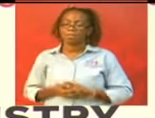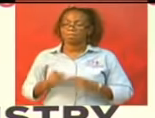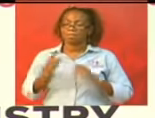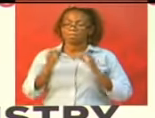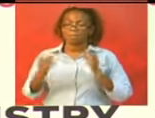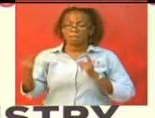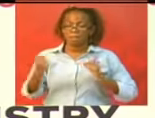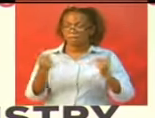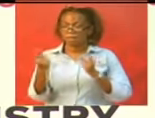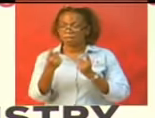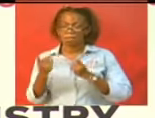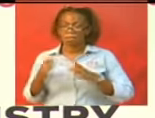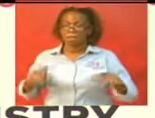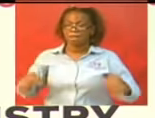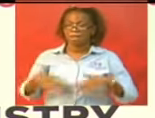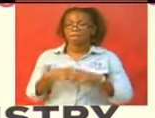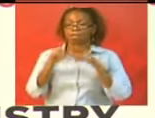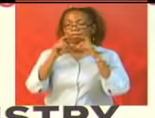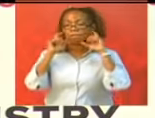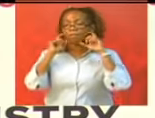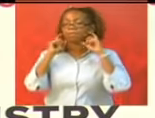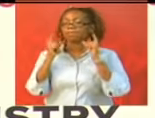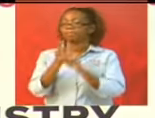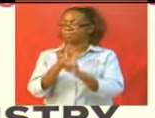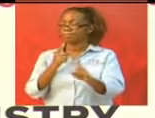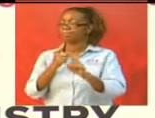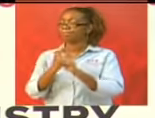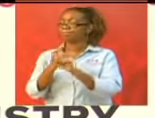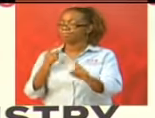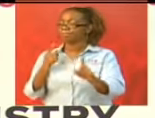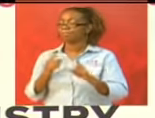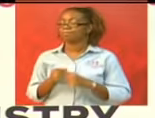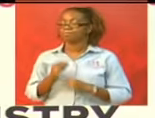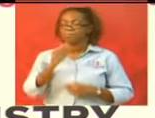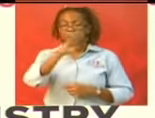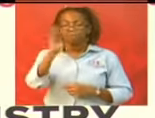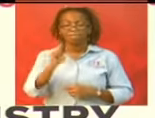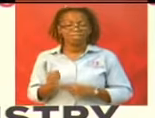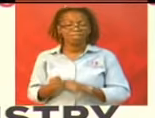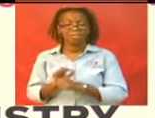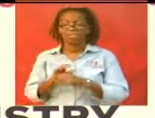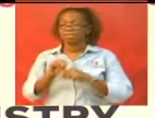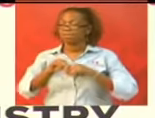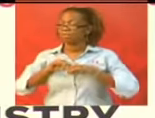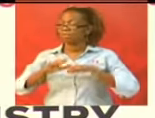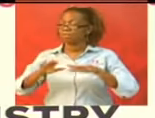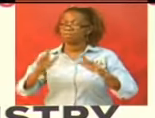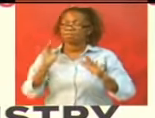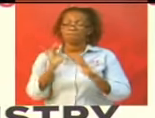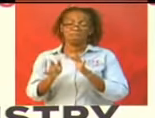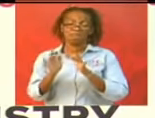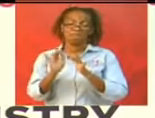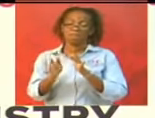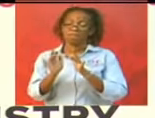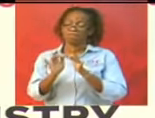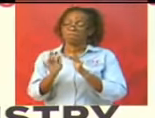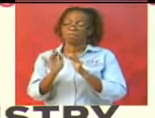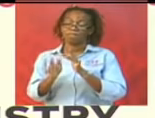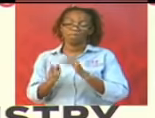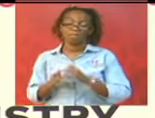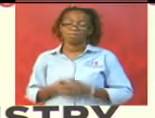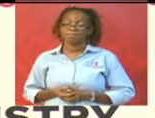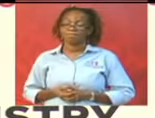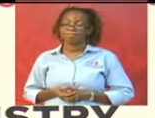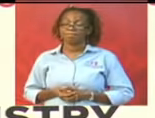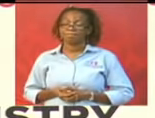I think, based on the transmissibility of the virus itself, asymptomatic spread, and a lot of other factors that are catering for it. But we